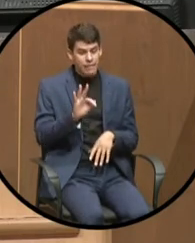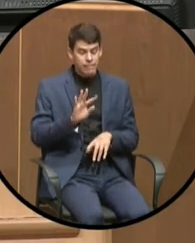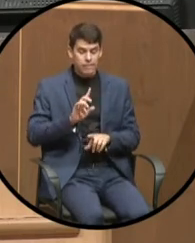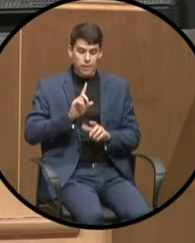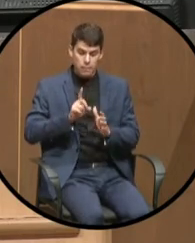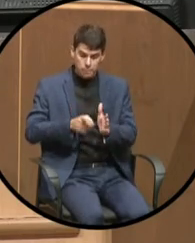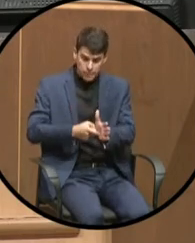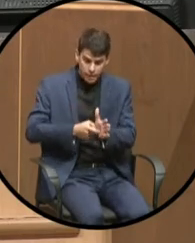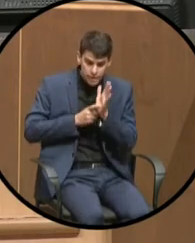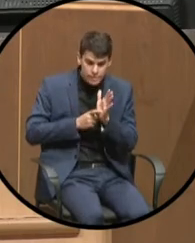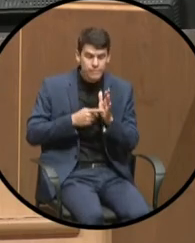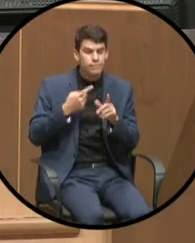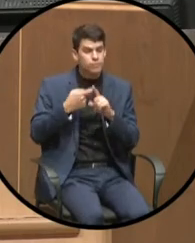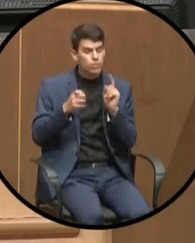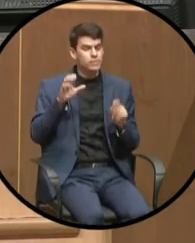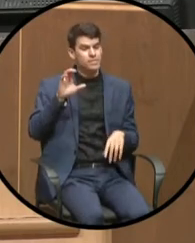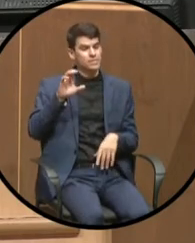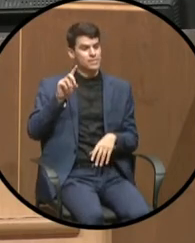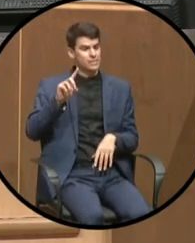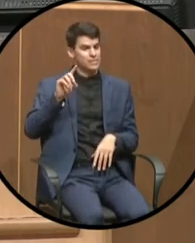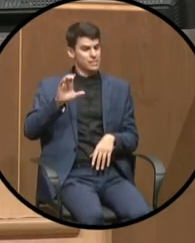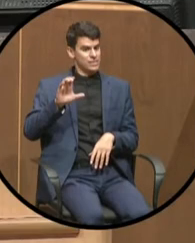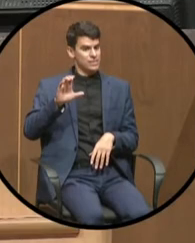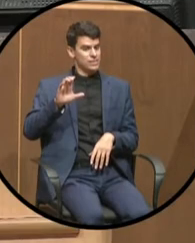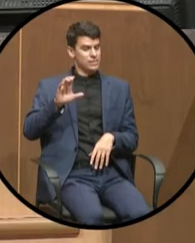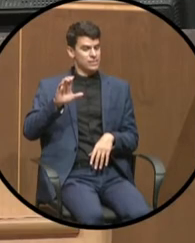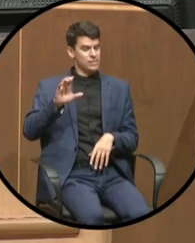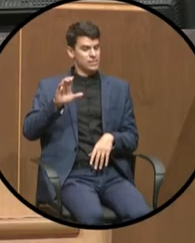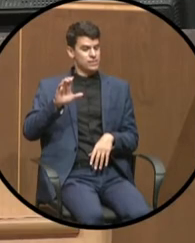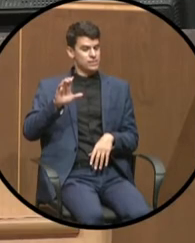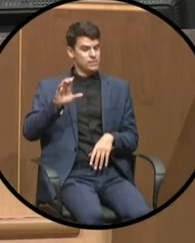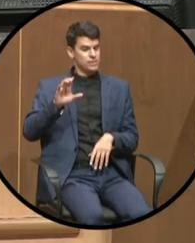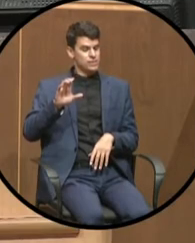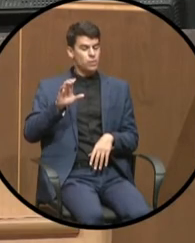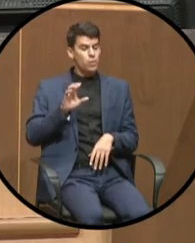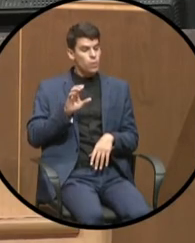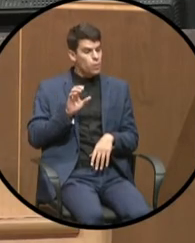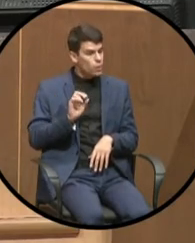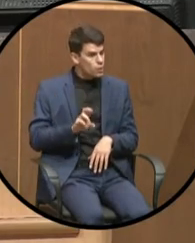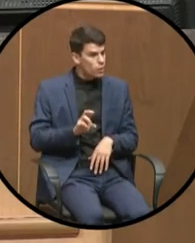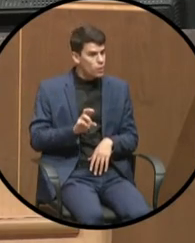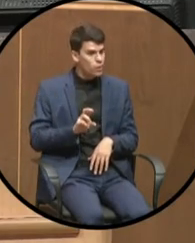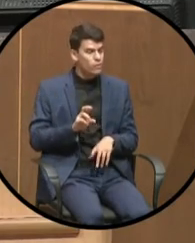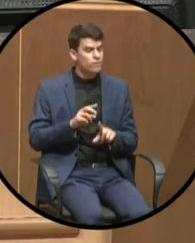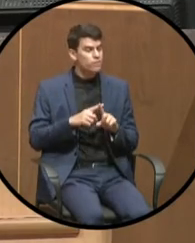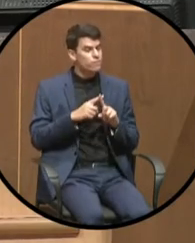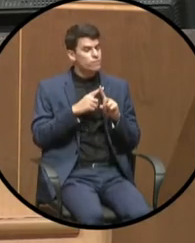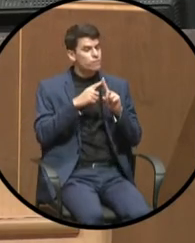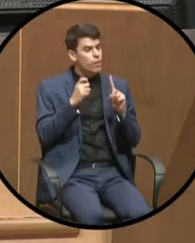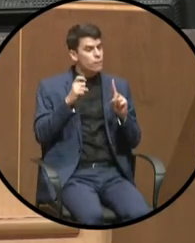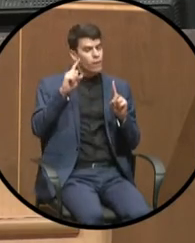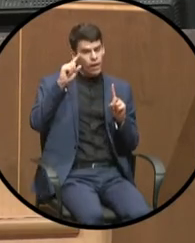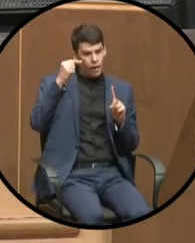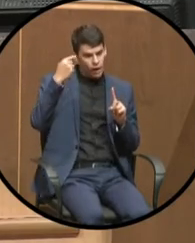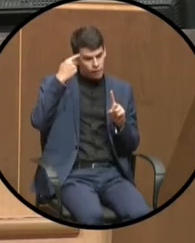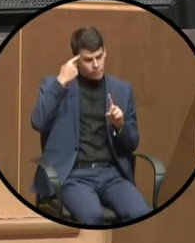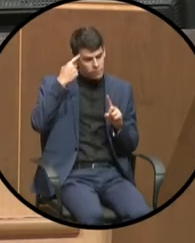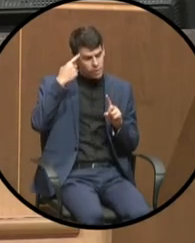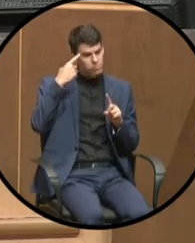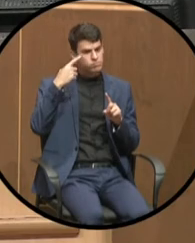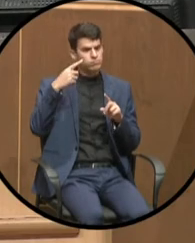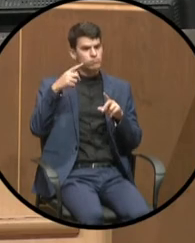mandate by the CDC or by another government